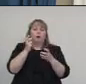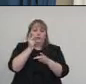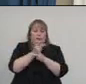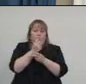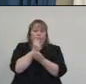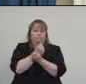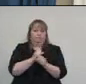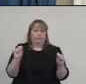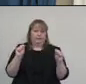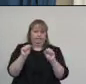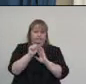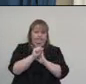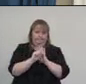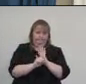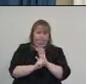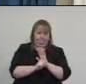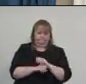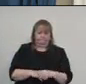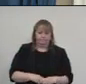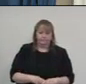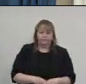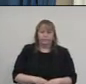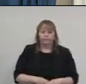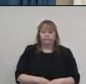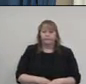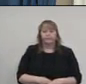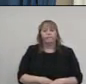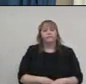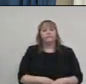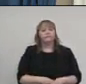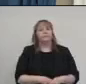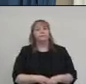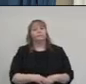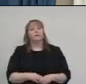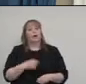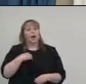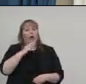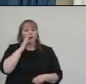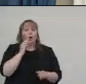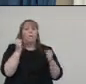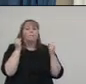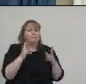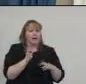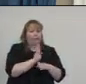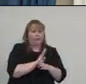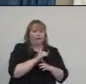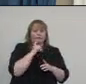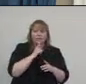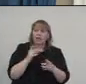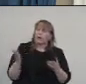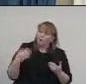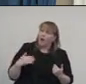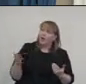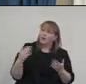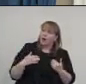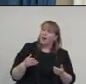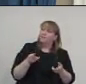phone line. Jacqueline, Schultz 5, your line should be unmuted, and if we have trouble hearing you, I'll repeat the question for the